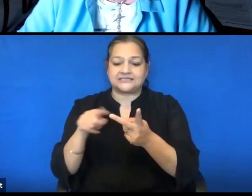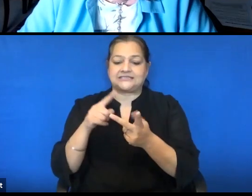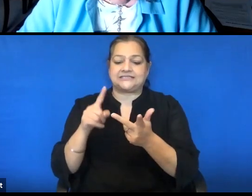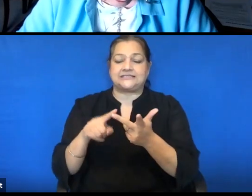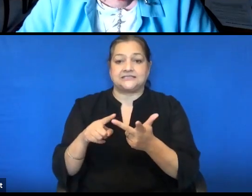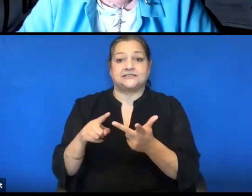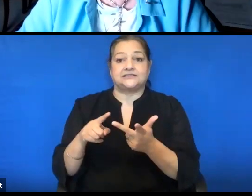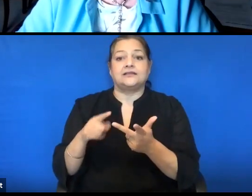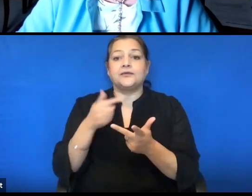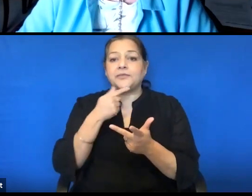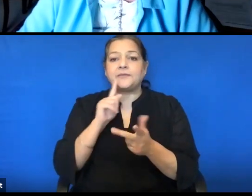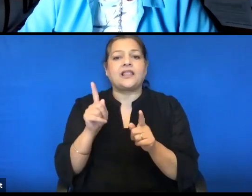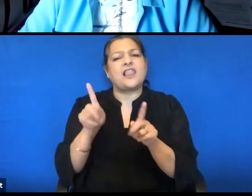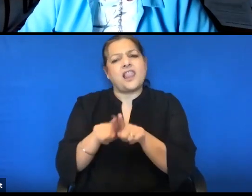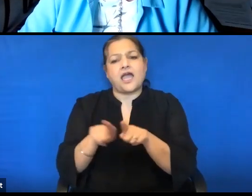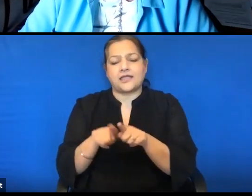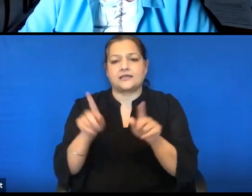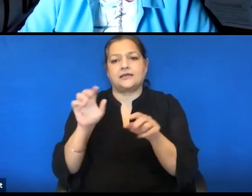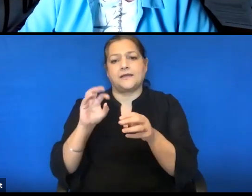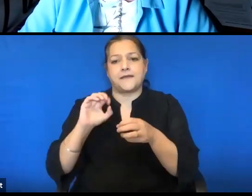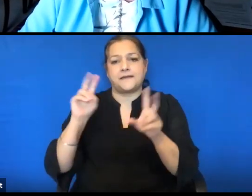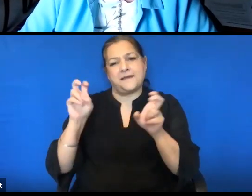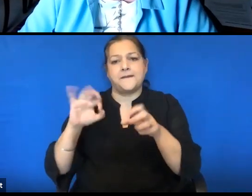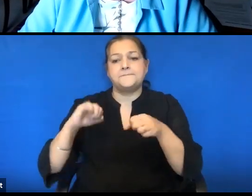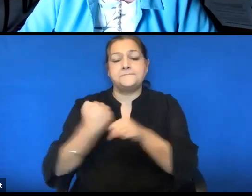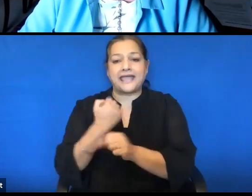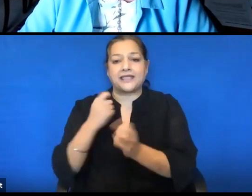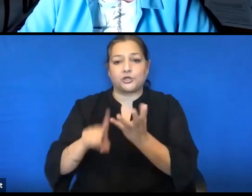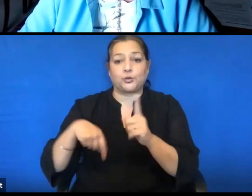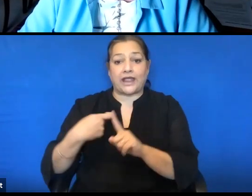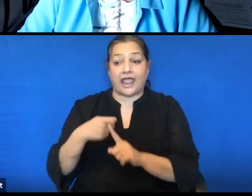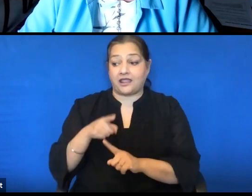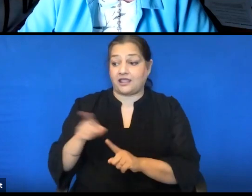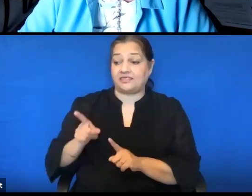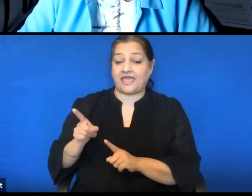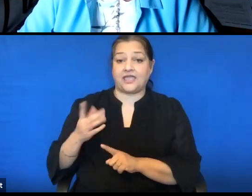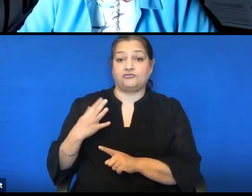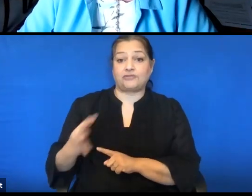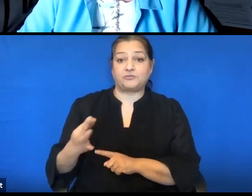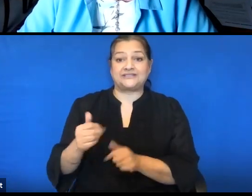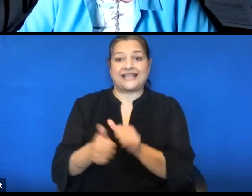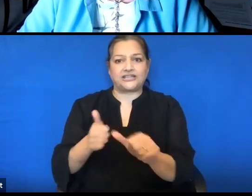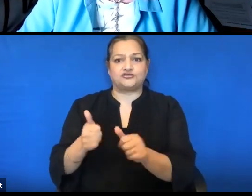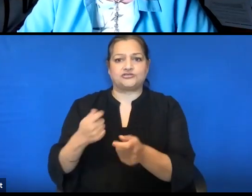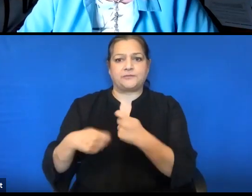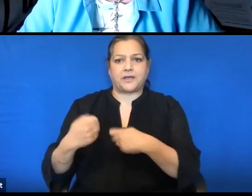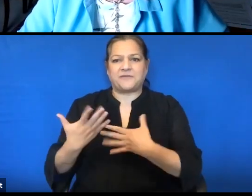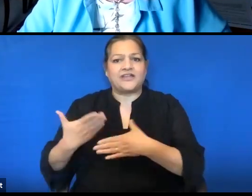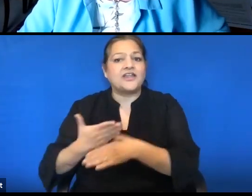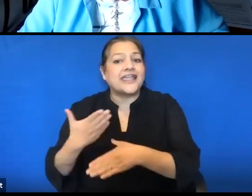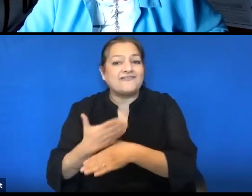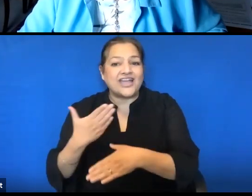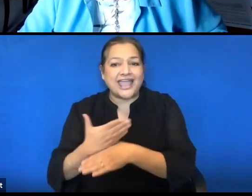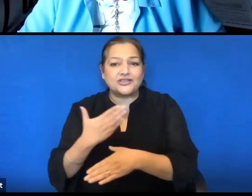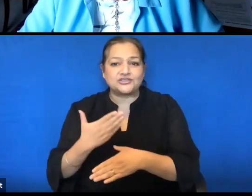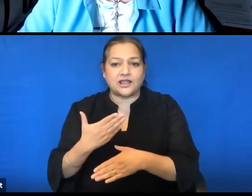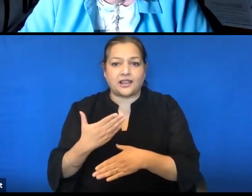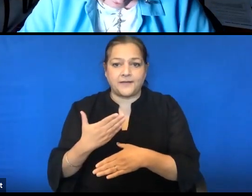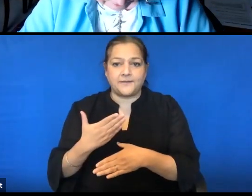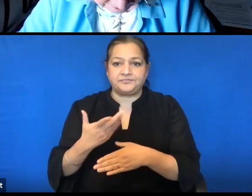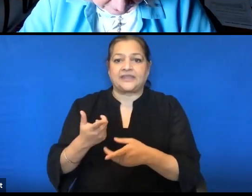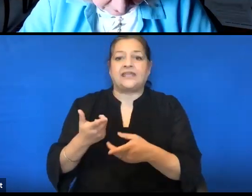like Make UK, who are representing industry, very vocational. And we have brought together, it's called the